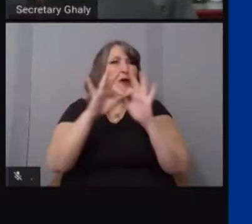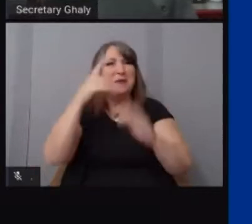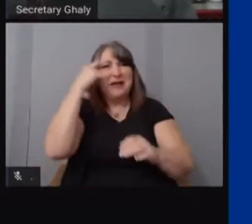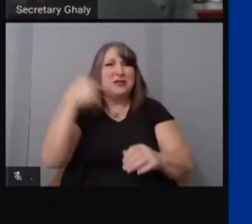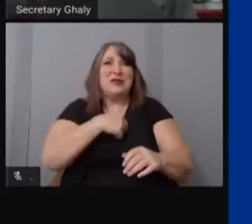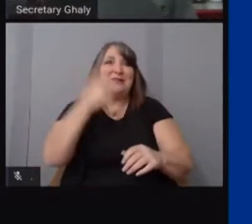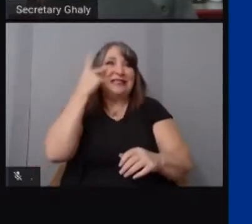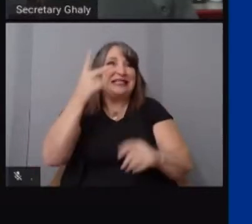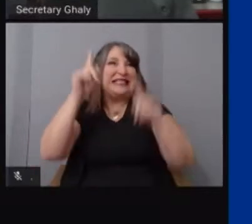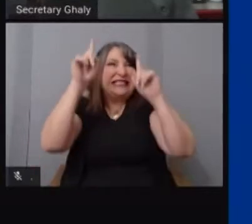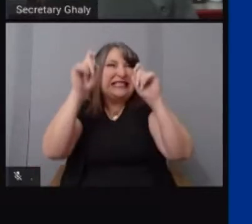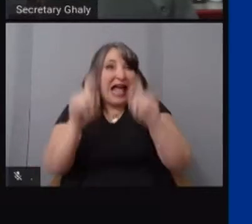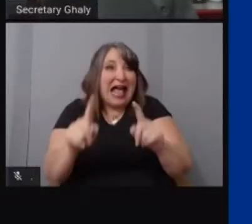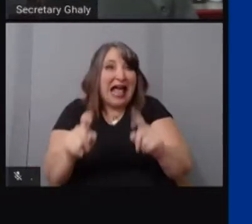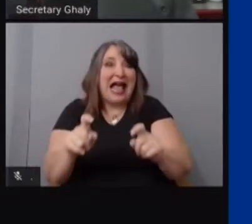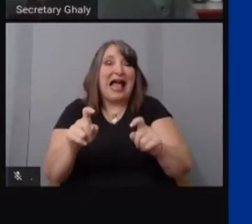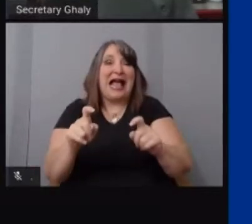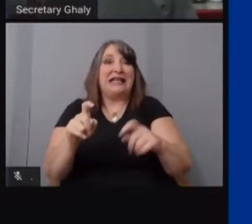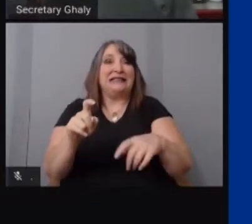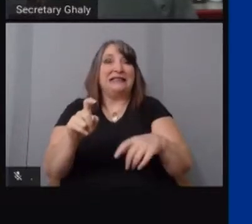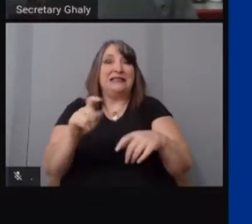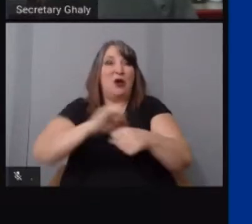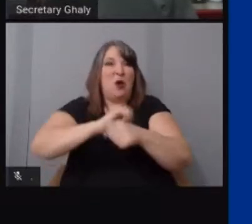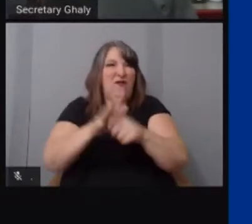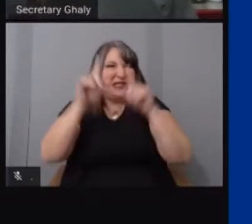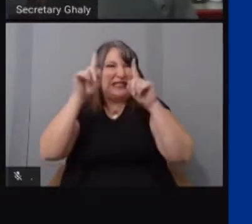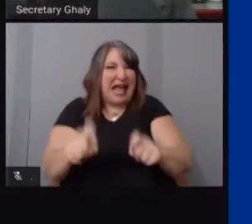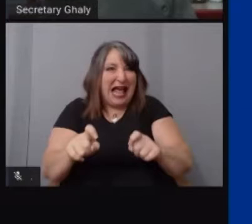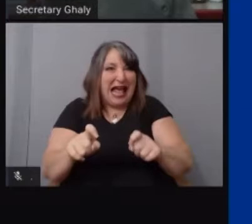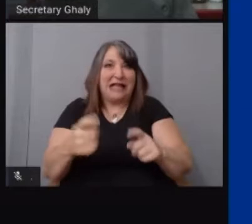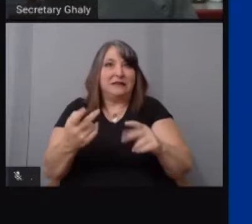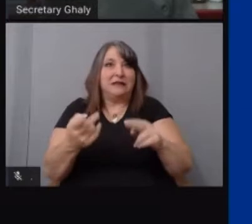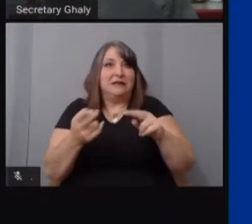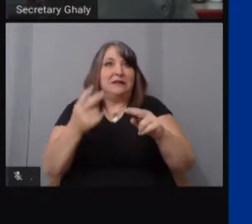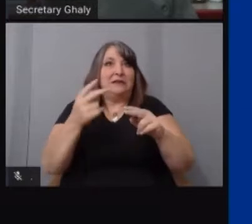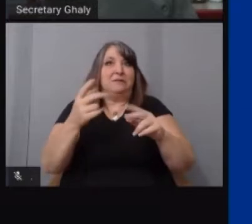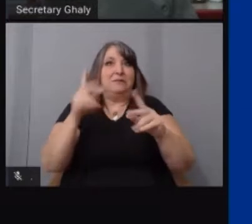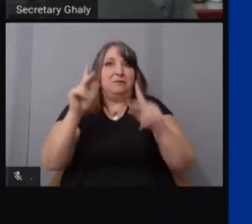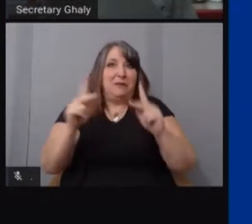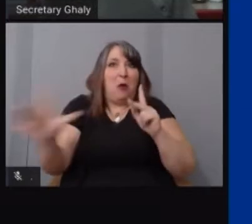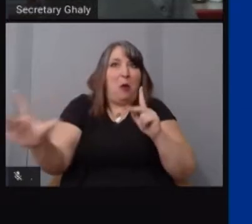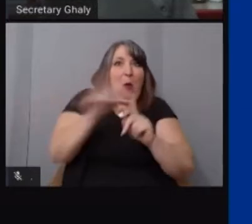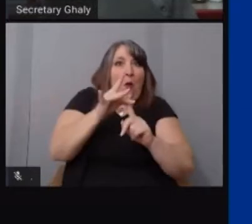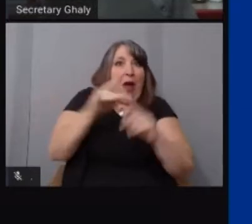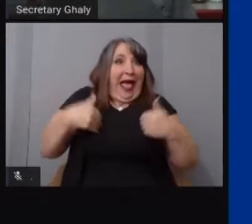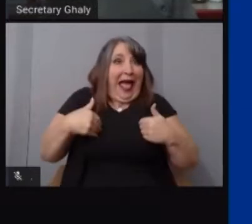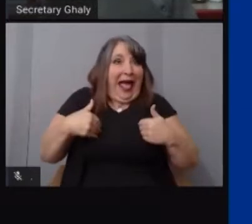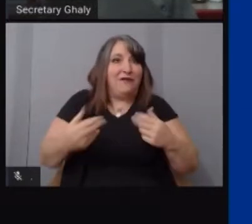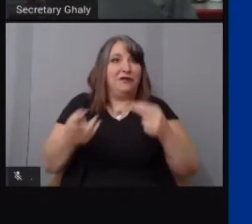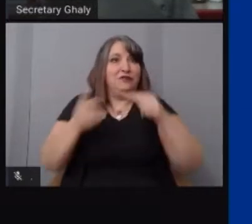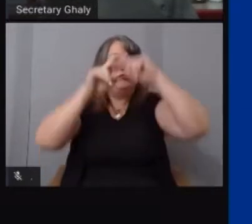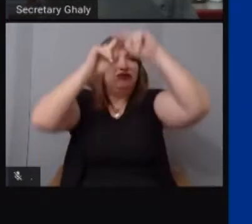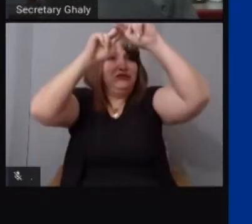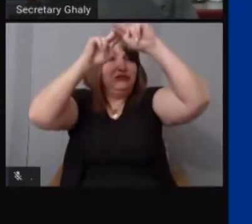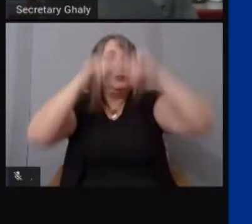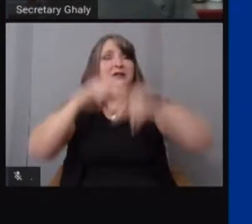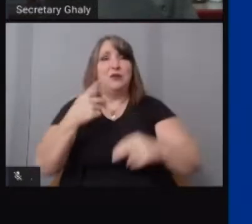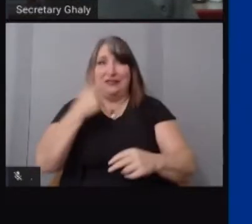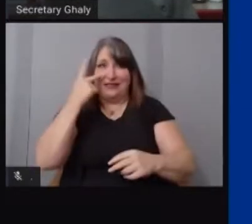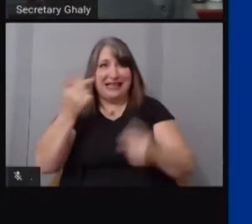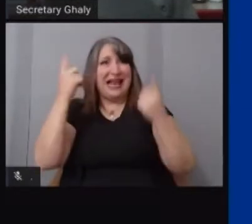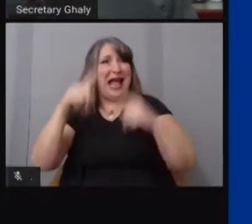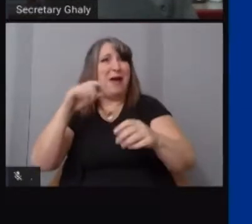positivity and case rates surge even higher than what we're experiencing in California in other parts of the state.